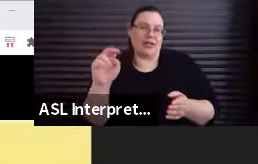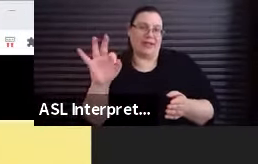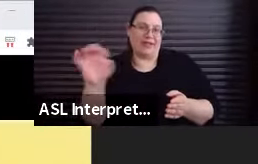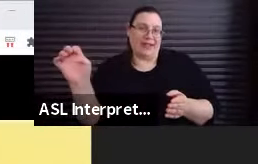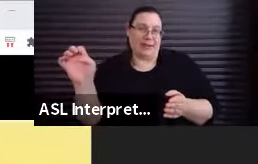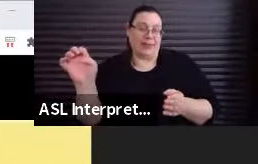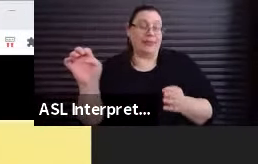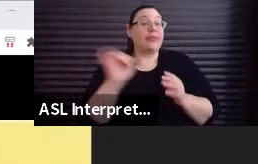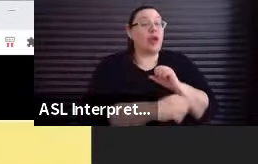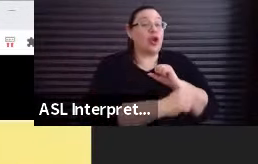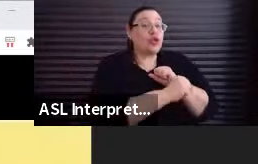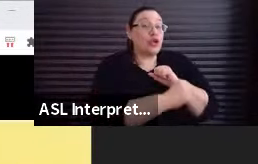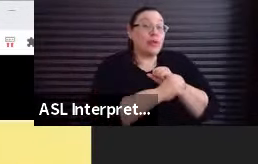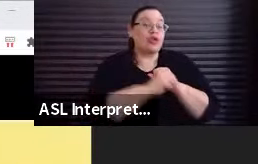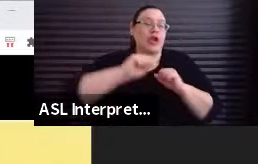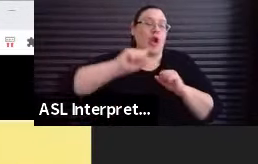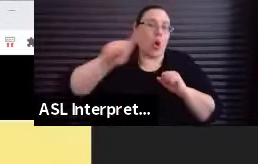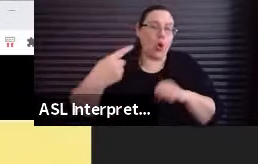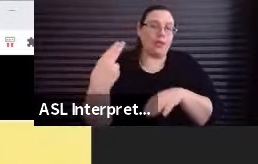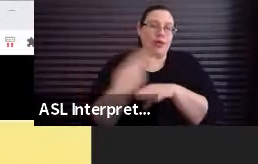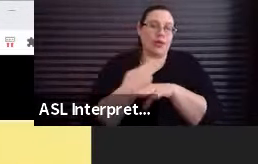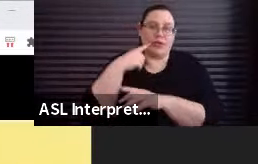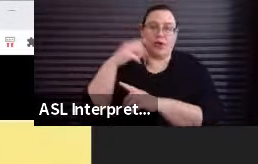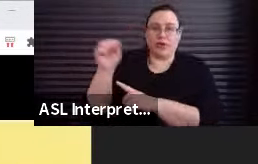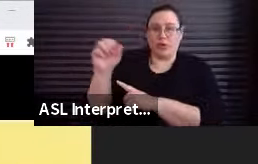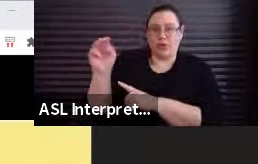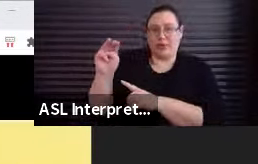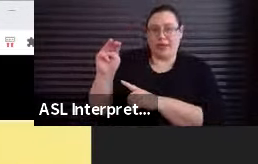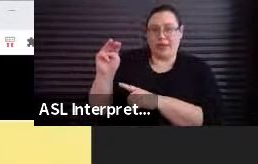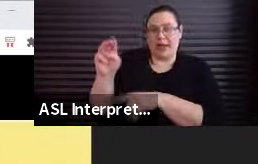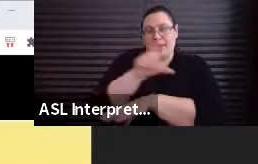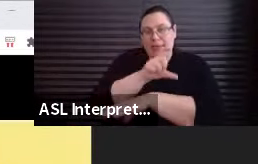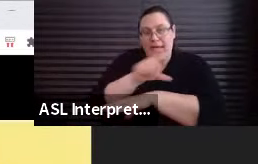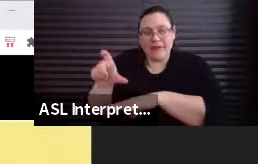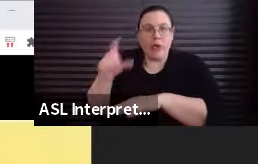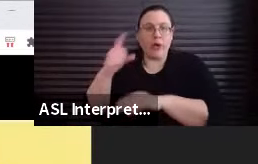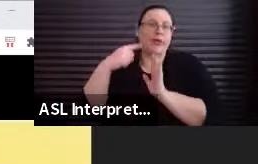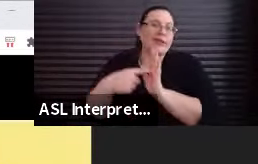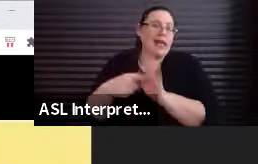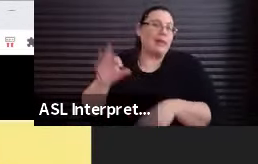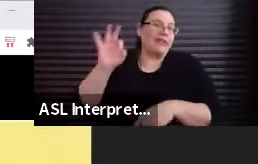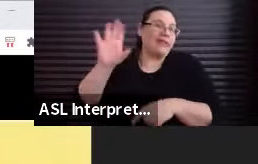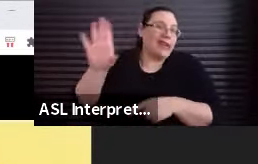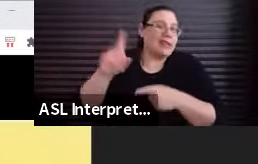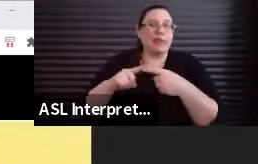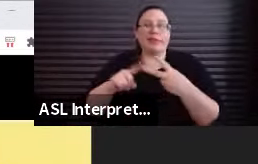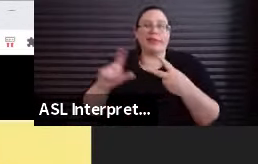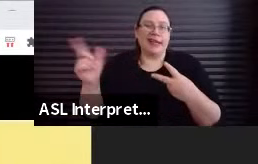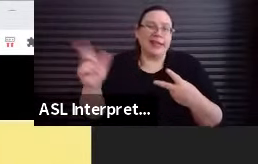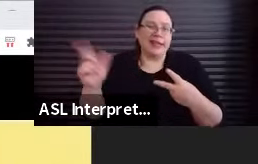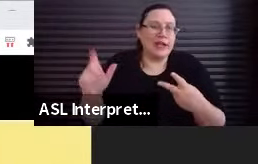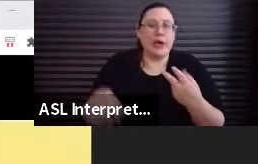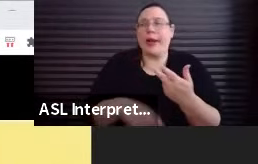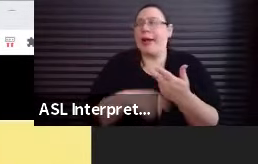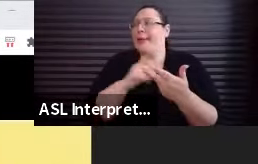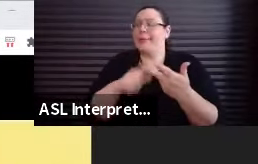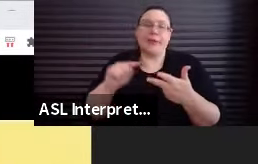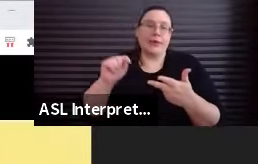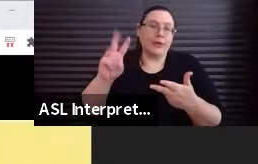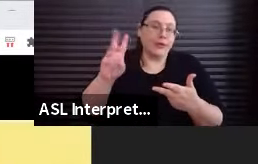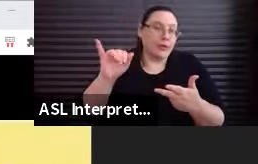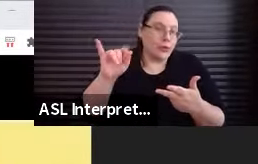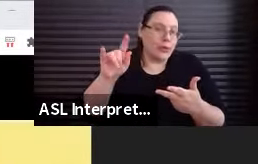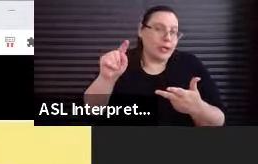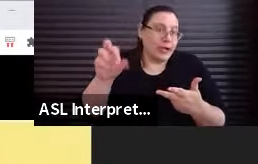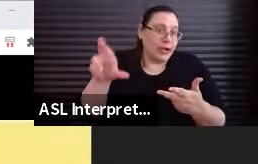can only be used on social media platforms like Facebook, Instagram, Twitter,